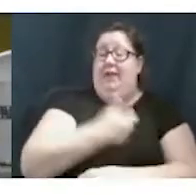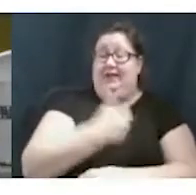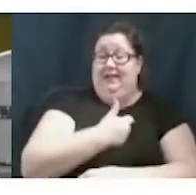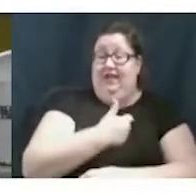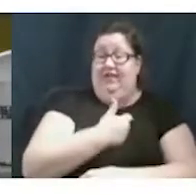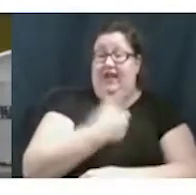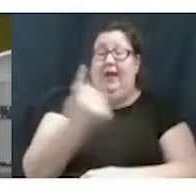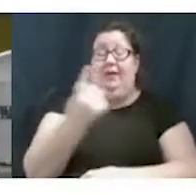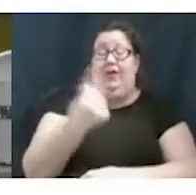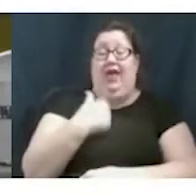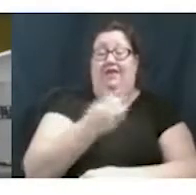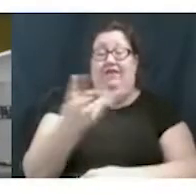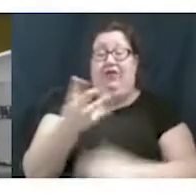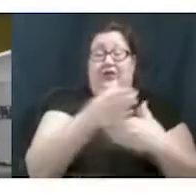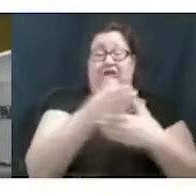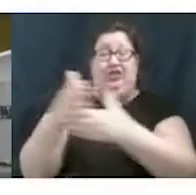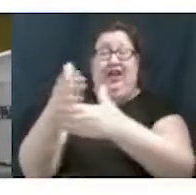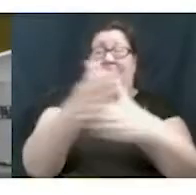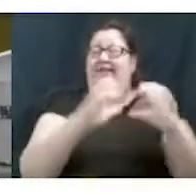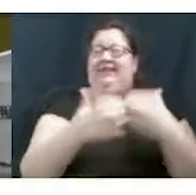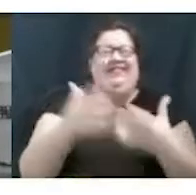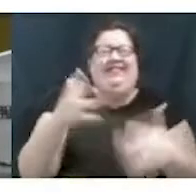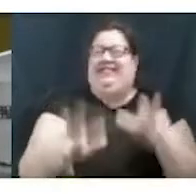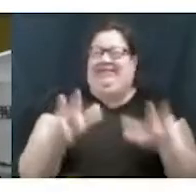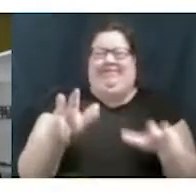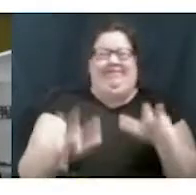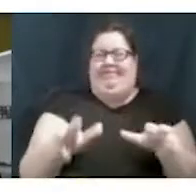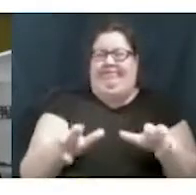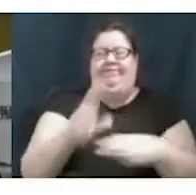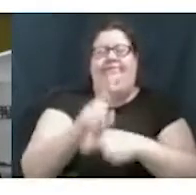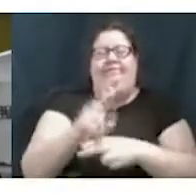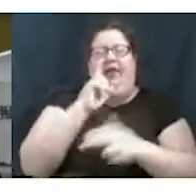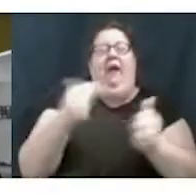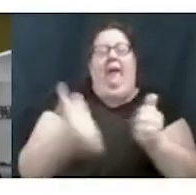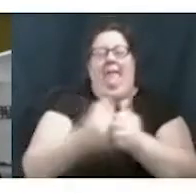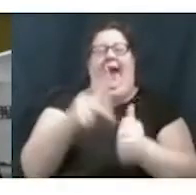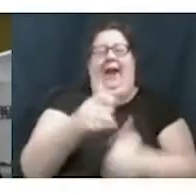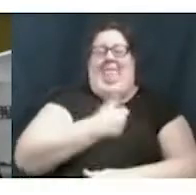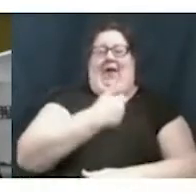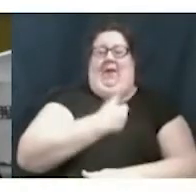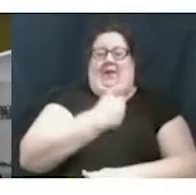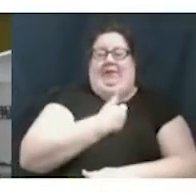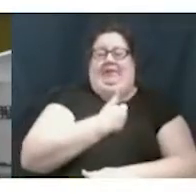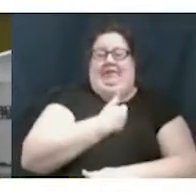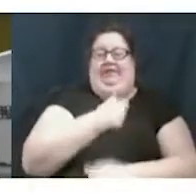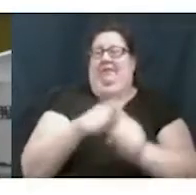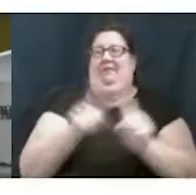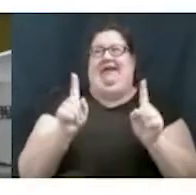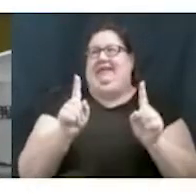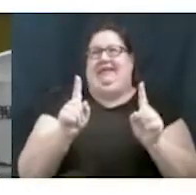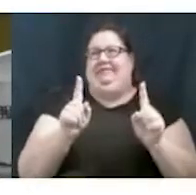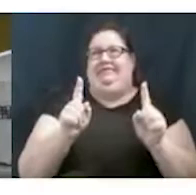resource, I find to be very difficult and clunky. So I use those to back up a lot on my own, but